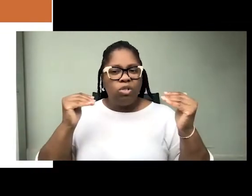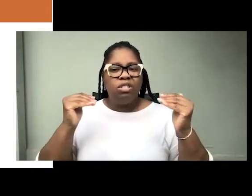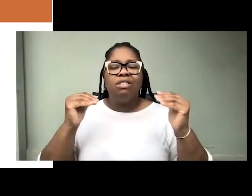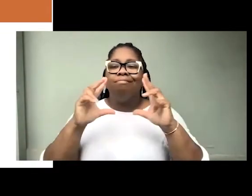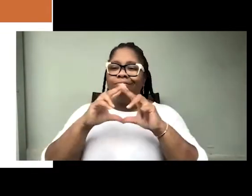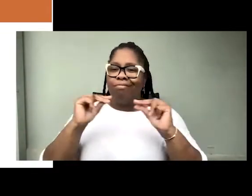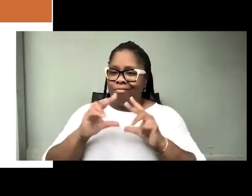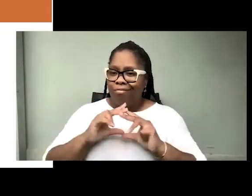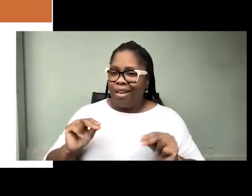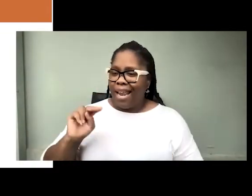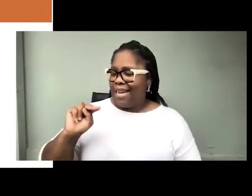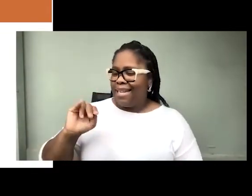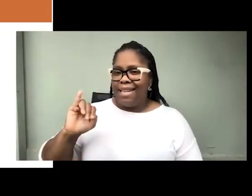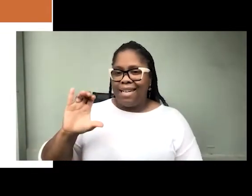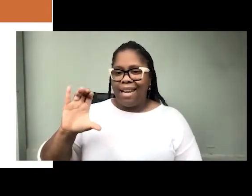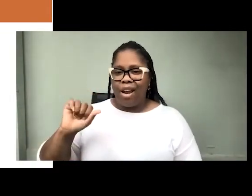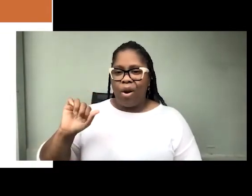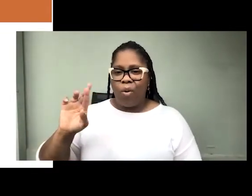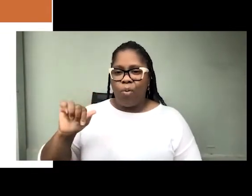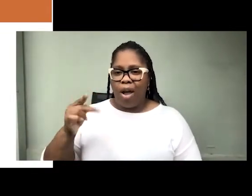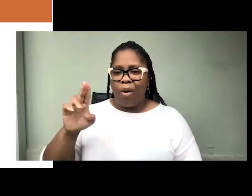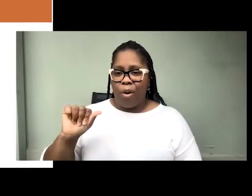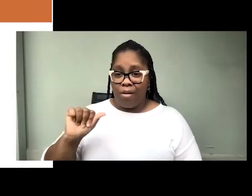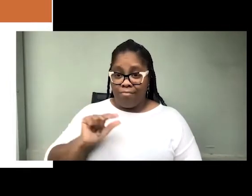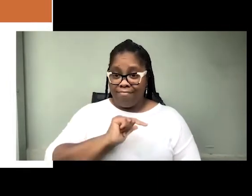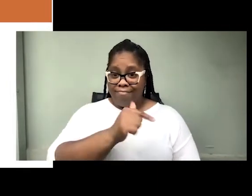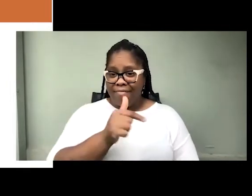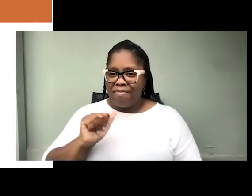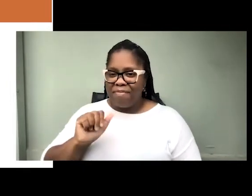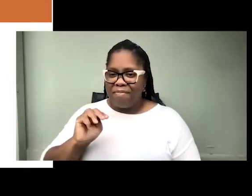Nicaragua. We'll turn things on over to Amanda.